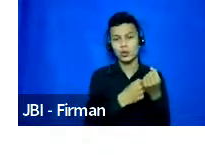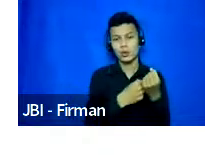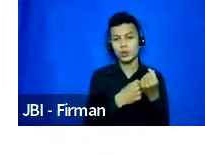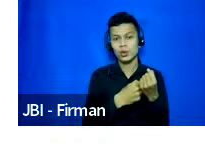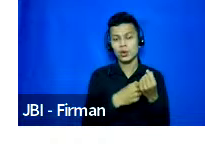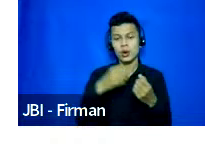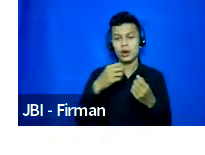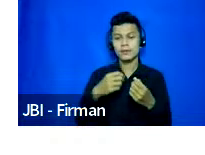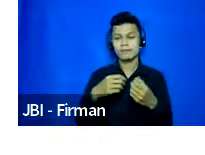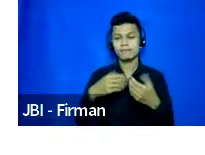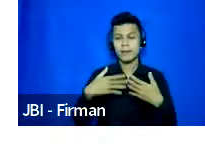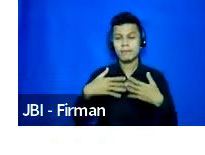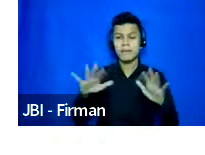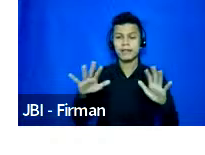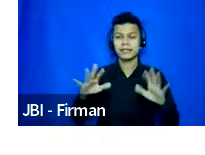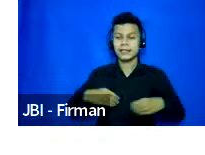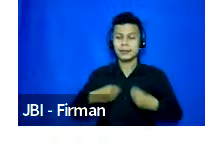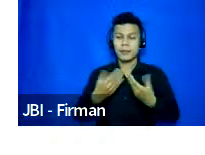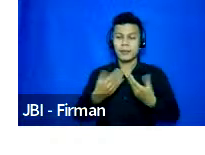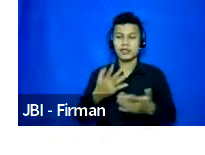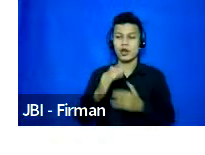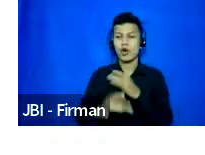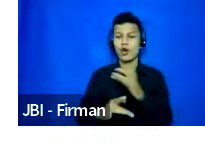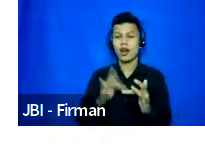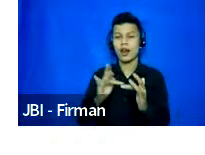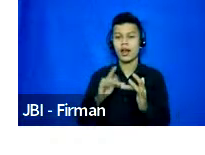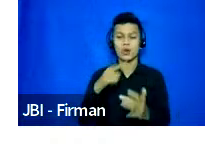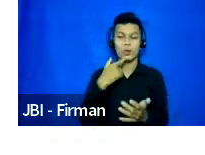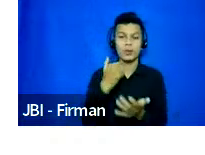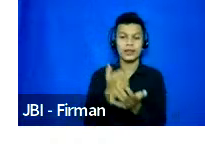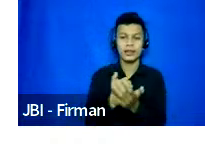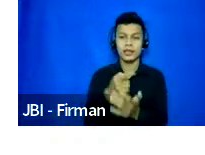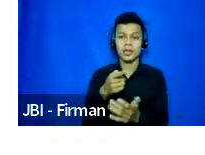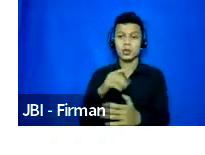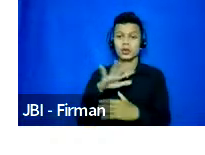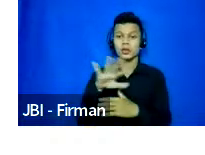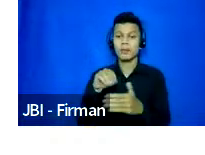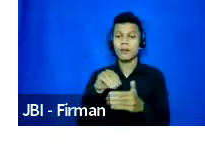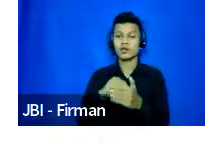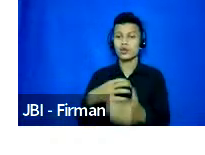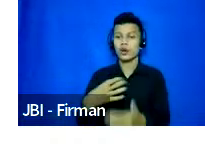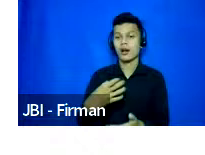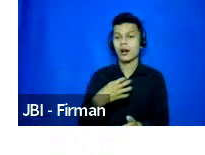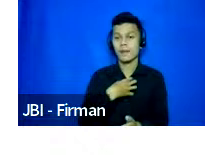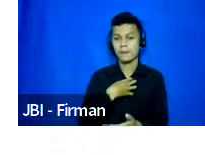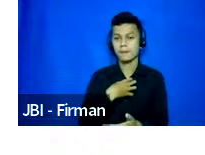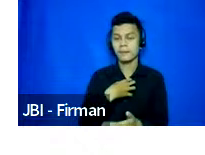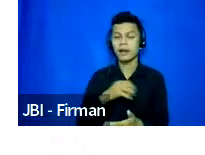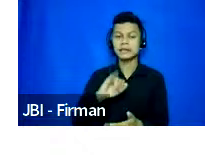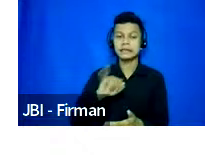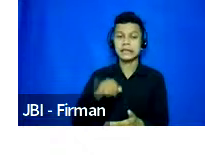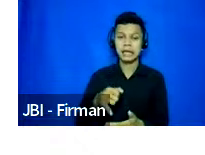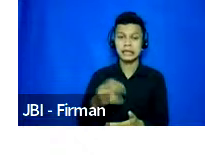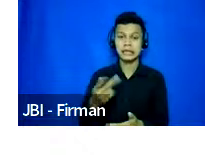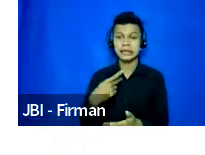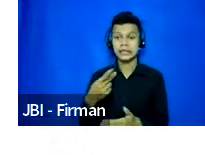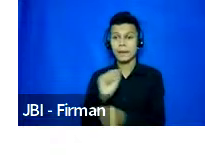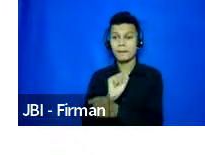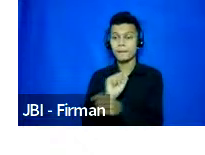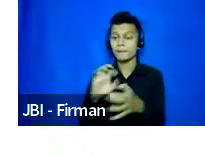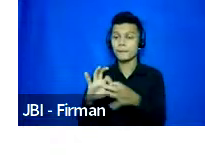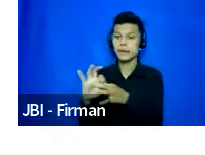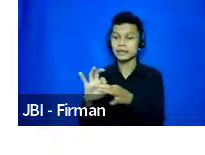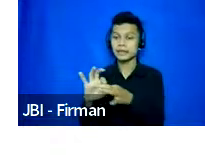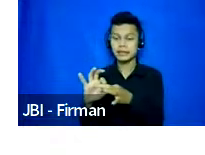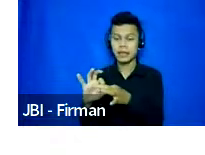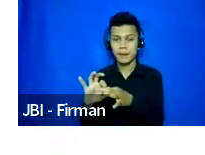that access to internet is human rights. So while we are working hand in hand in addressing digital